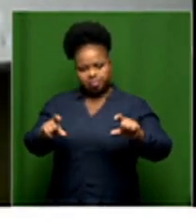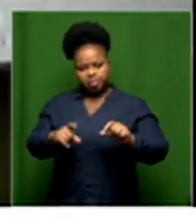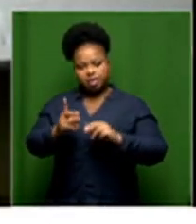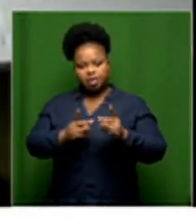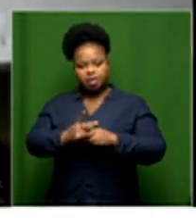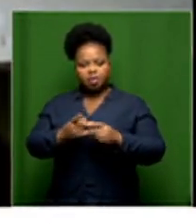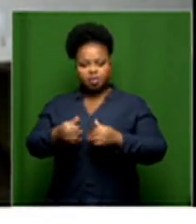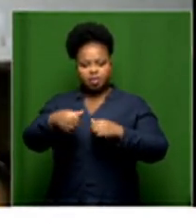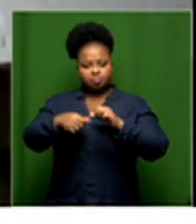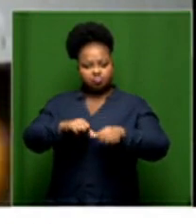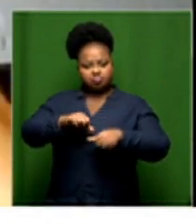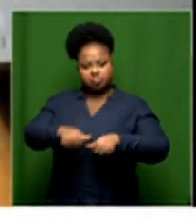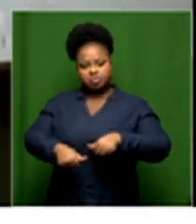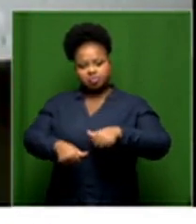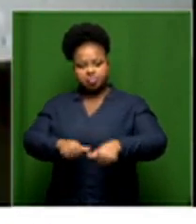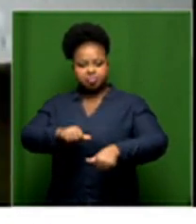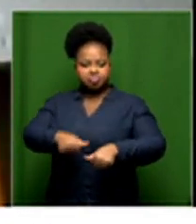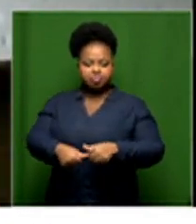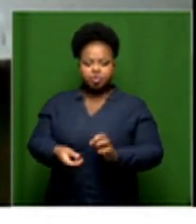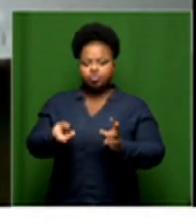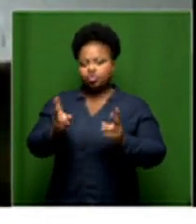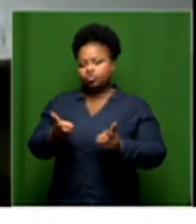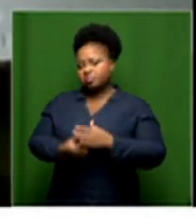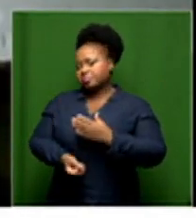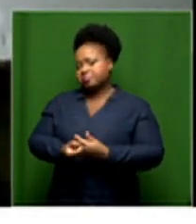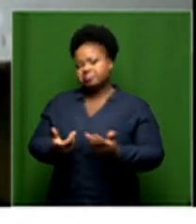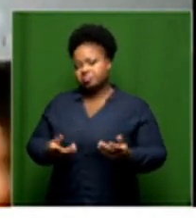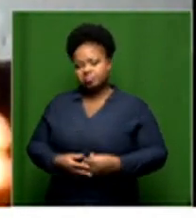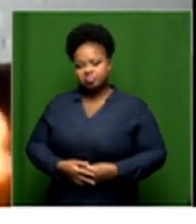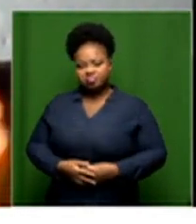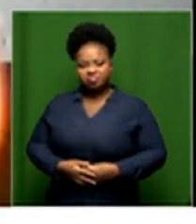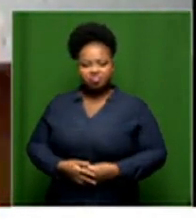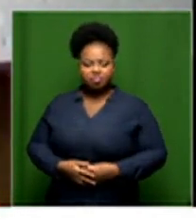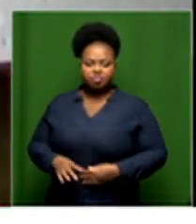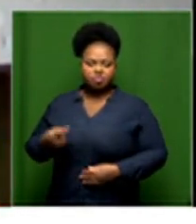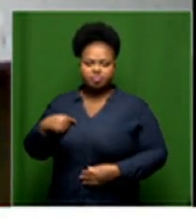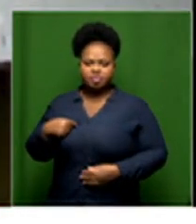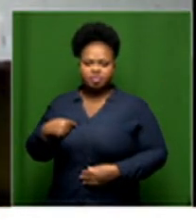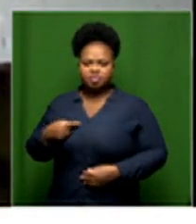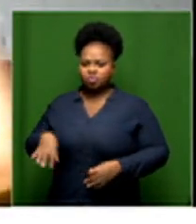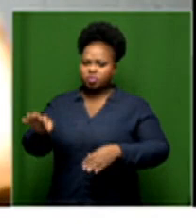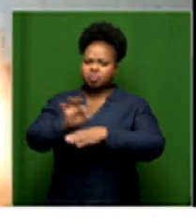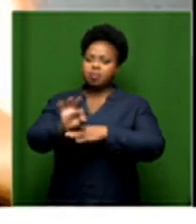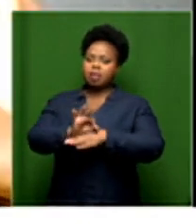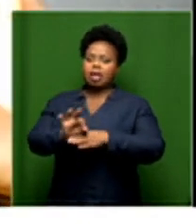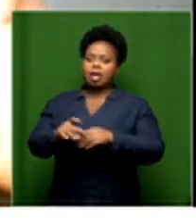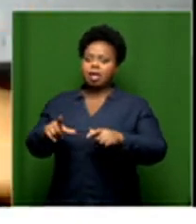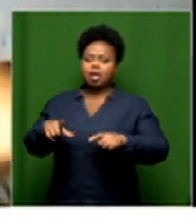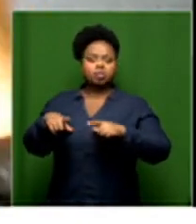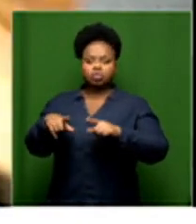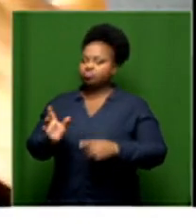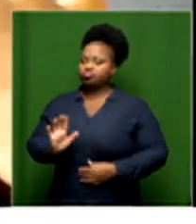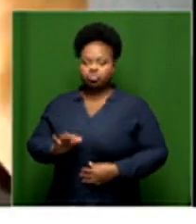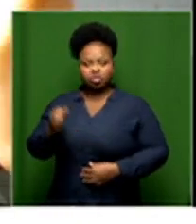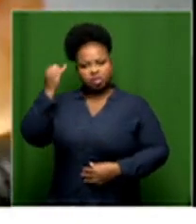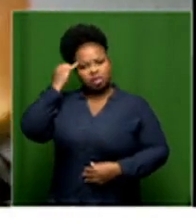So I move with, like, it comes out naturally. It's hard for me to plan a song. I'll just